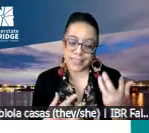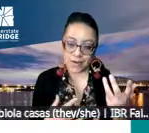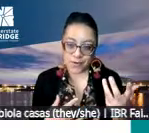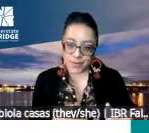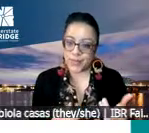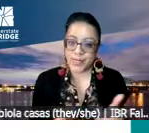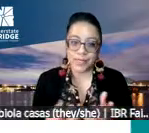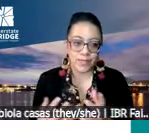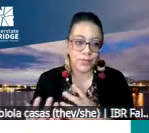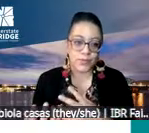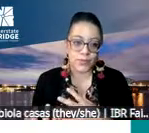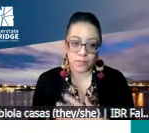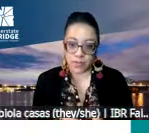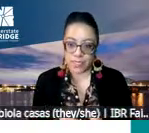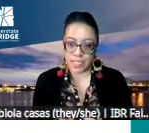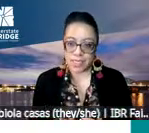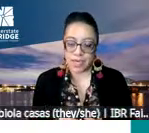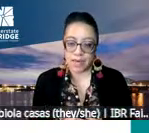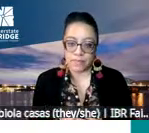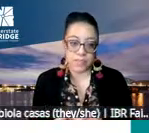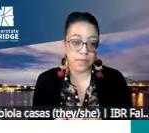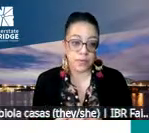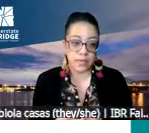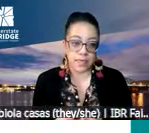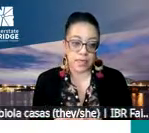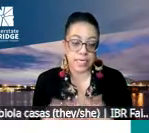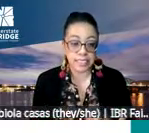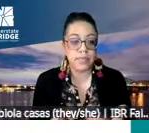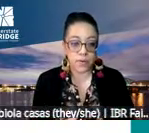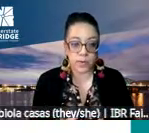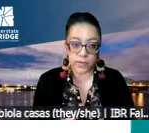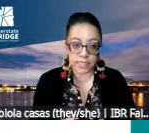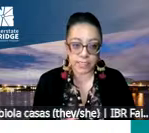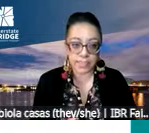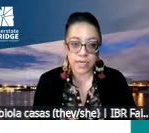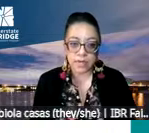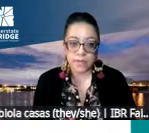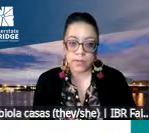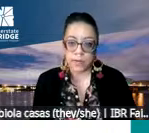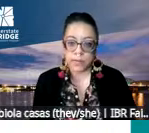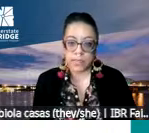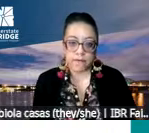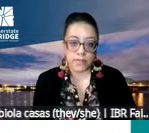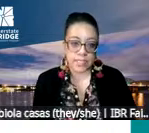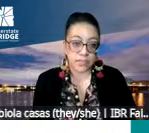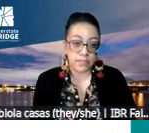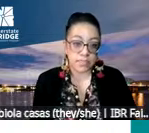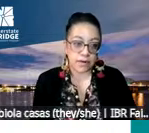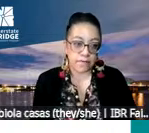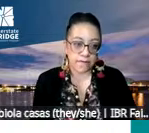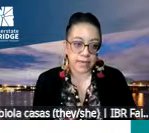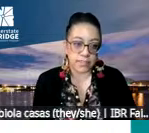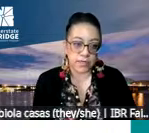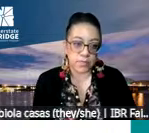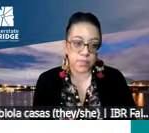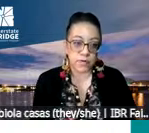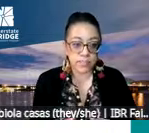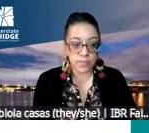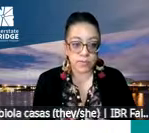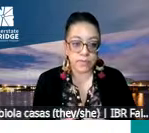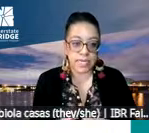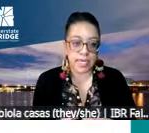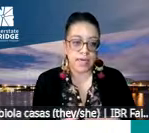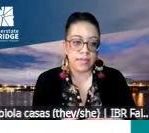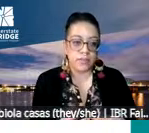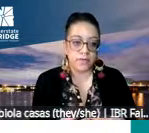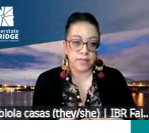practice accountability to community needs and priorities. So early conversations clarified shared